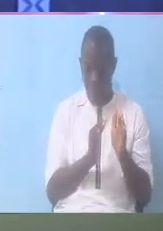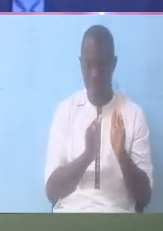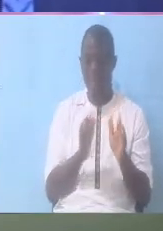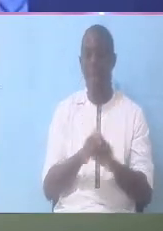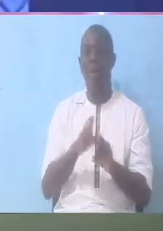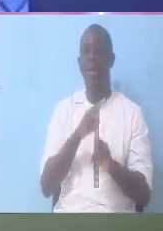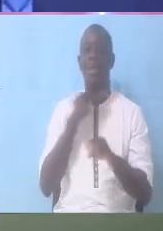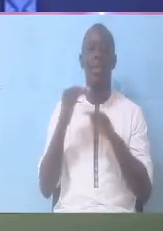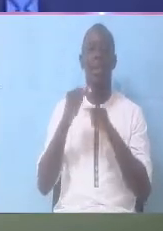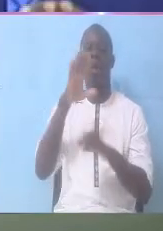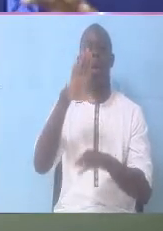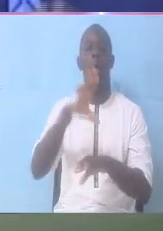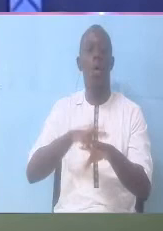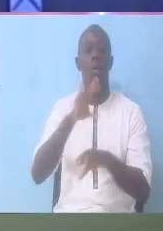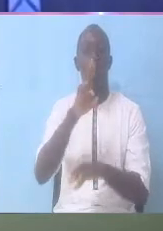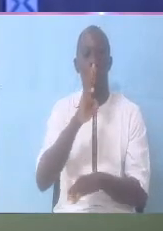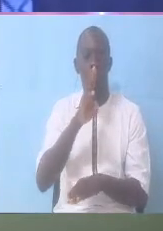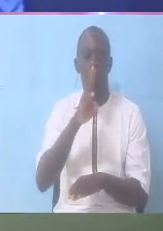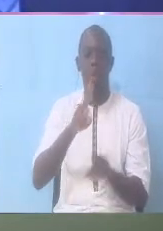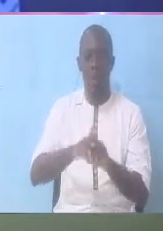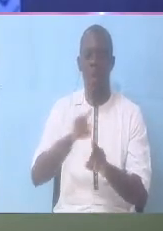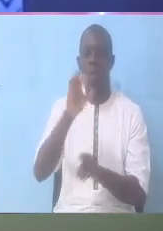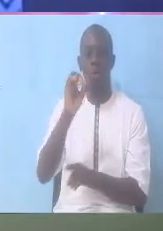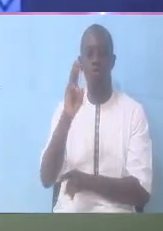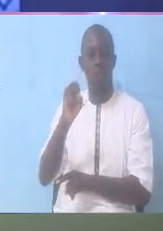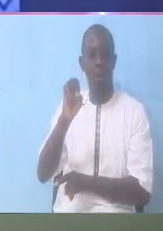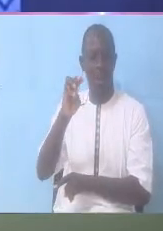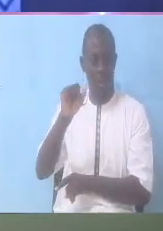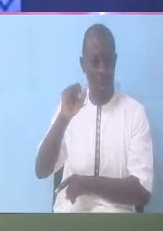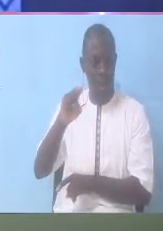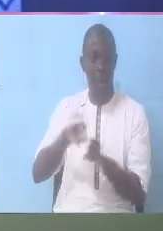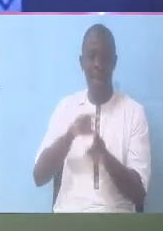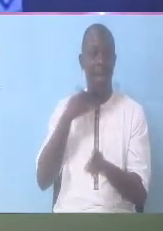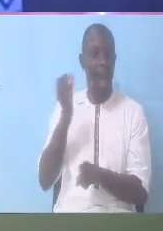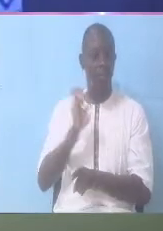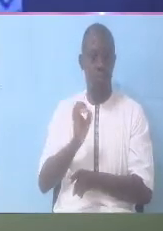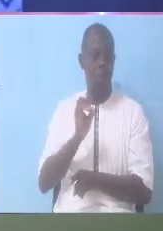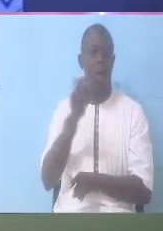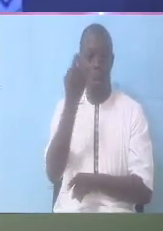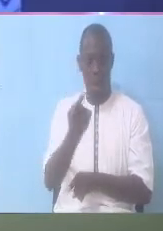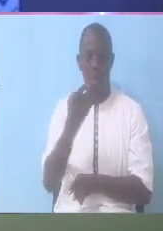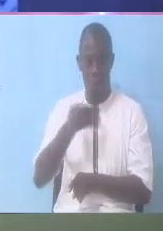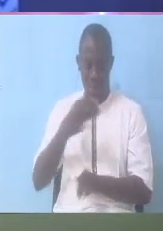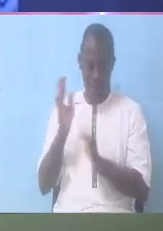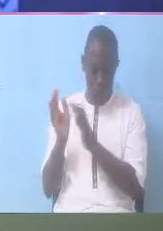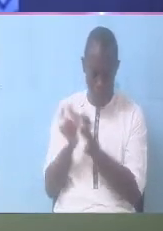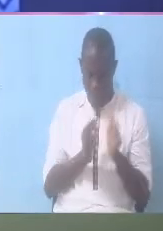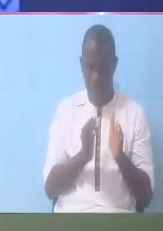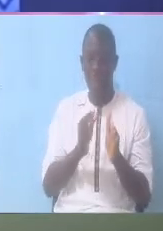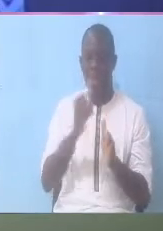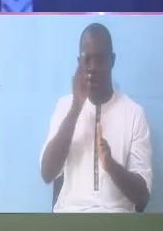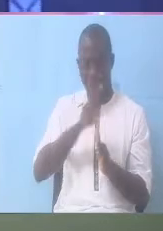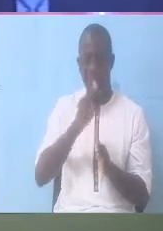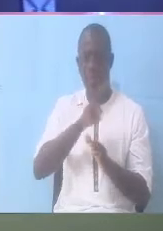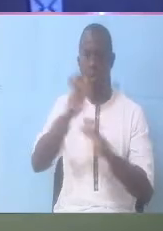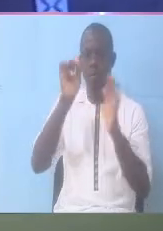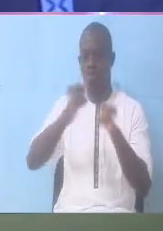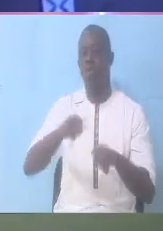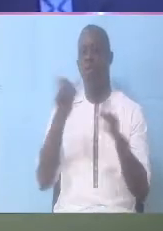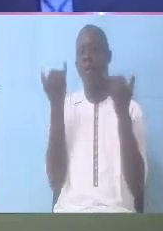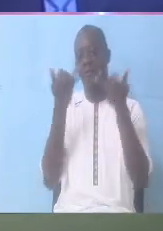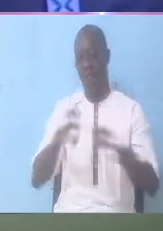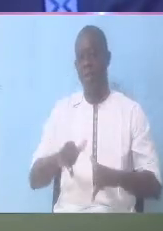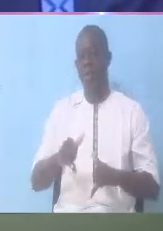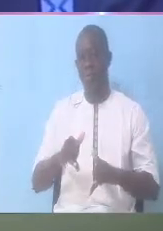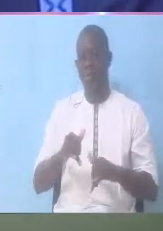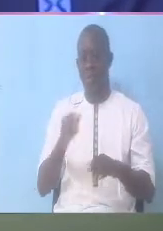Excluding Almamo Mane, right? Yaya Jamele Yamaro di wala ganing mo kilime yalon ko wul silo wulindita kam pour